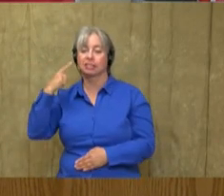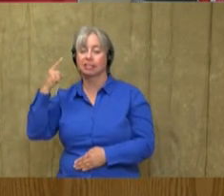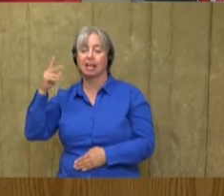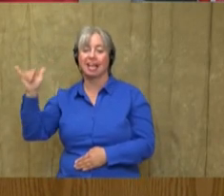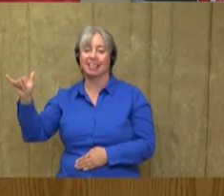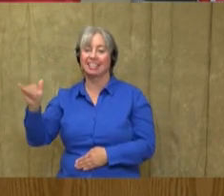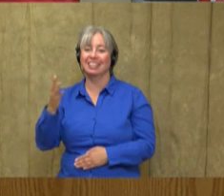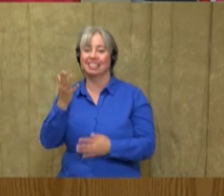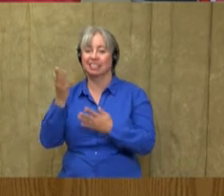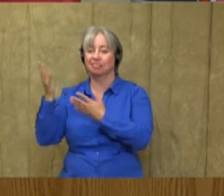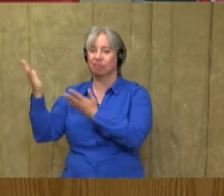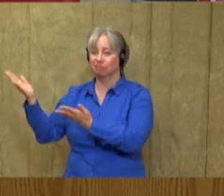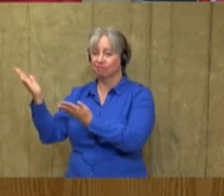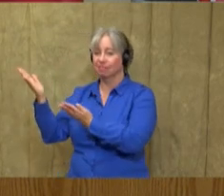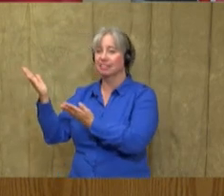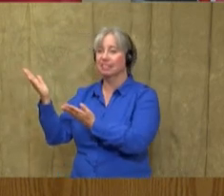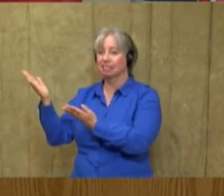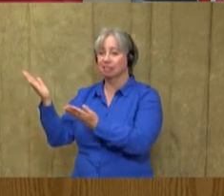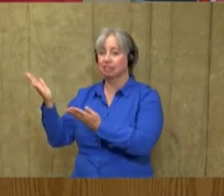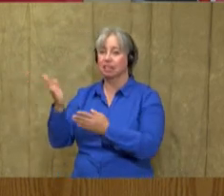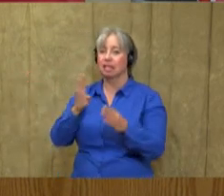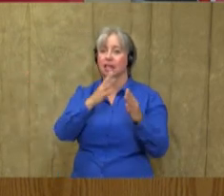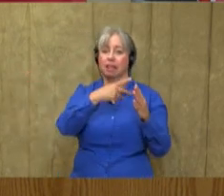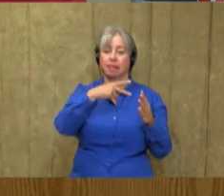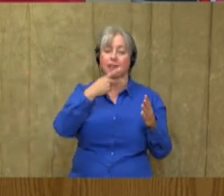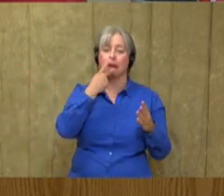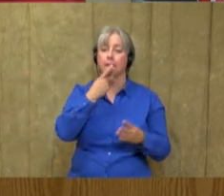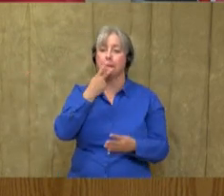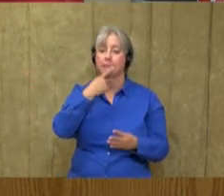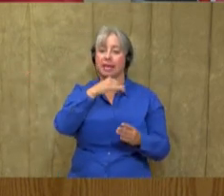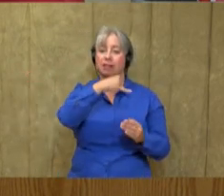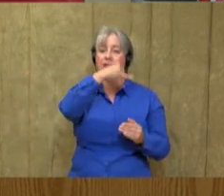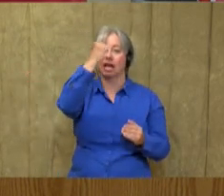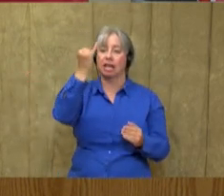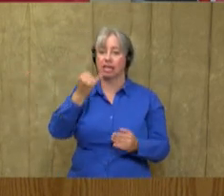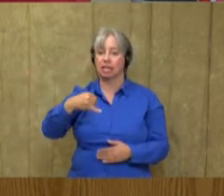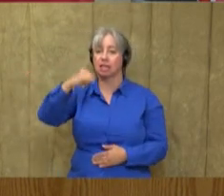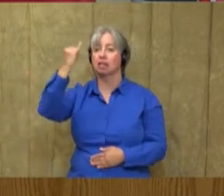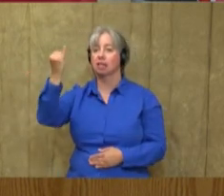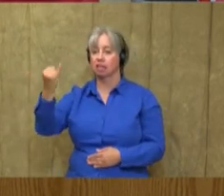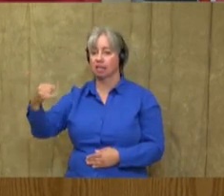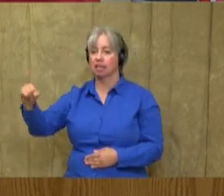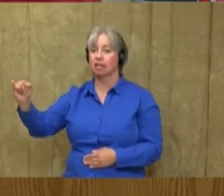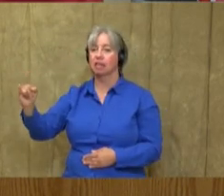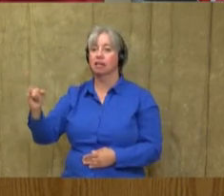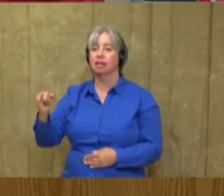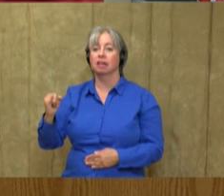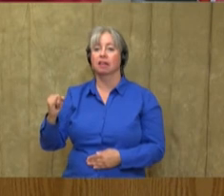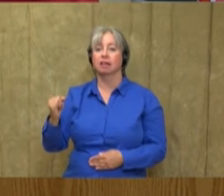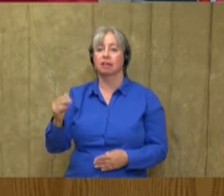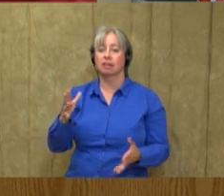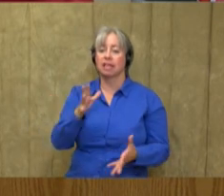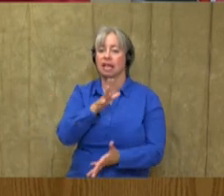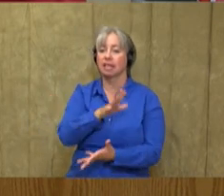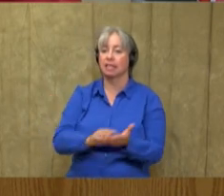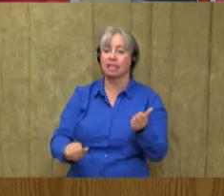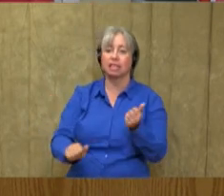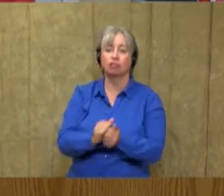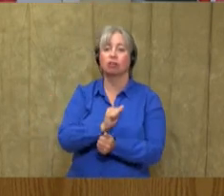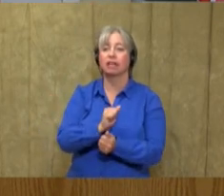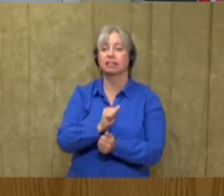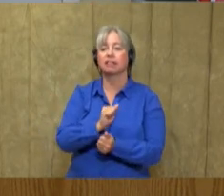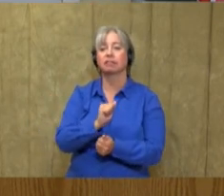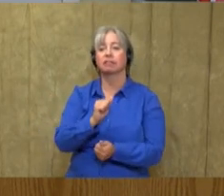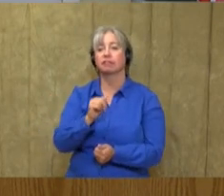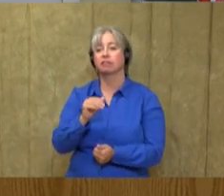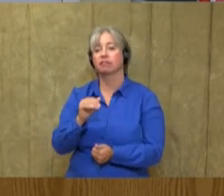constructive interference. The waves build on each other. That pink line shows that they have gained energy. And then we have destructive interference at the bottom,